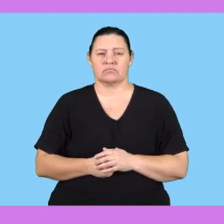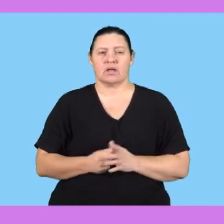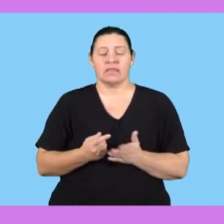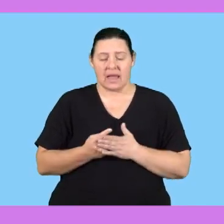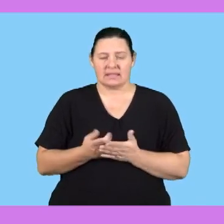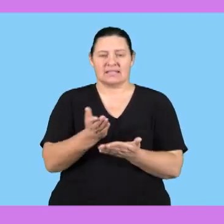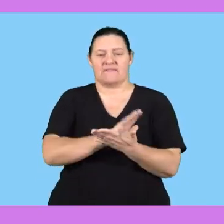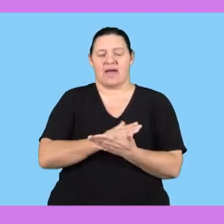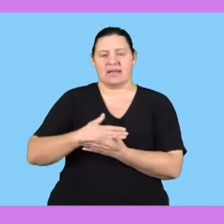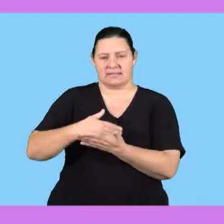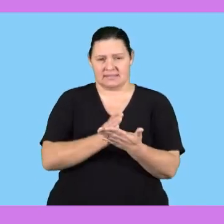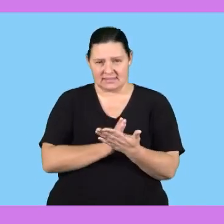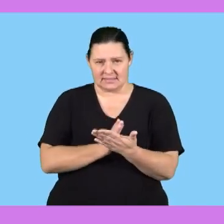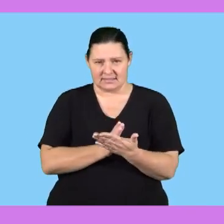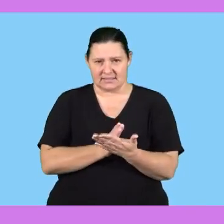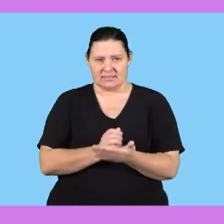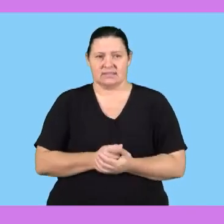right, that is divided